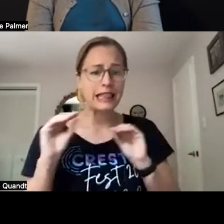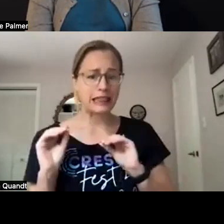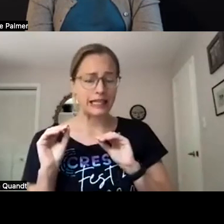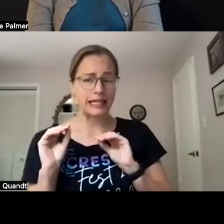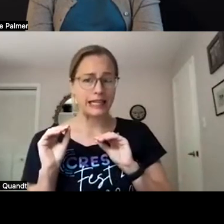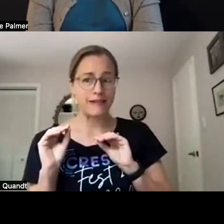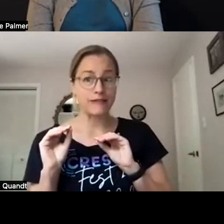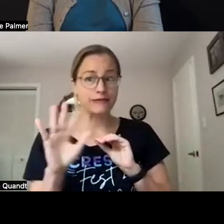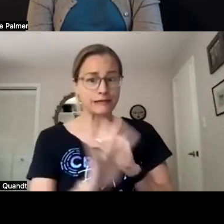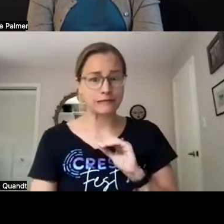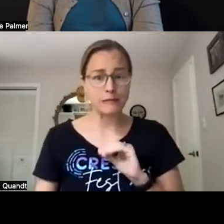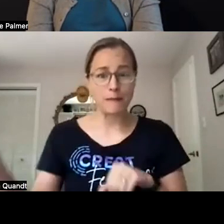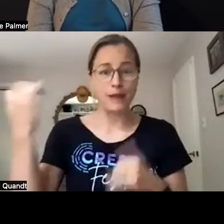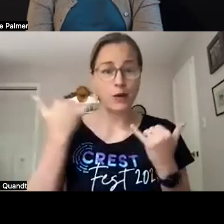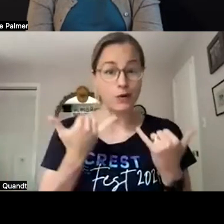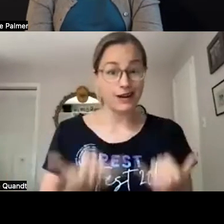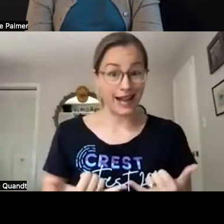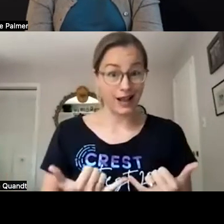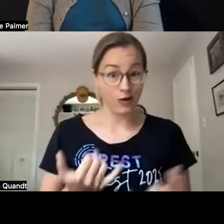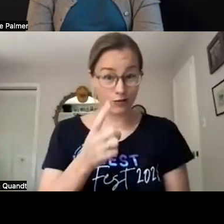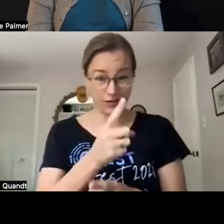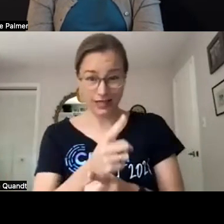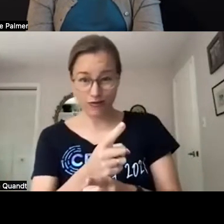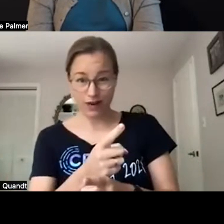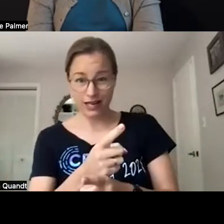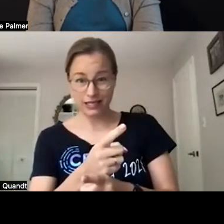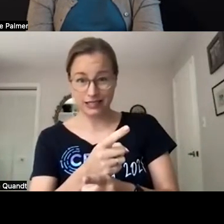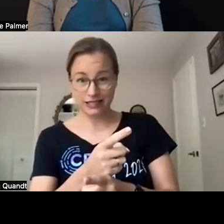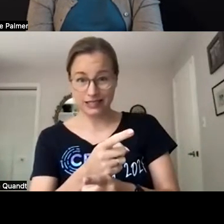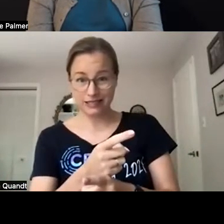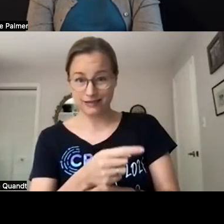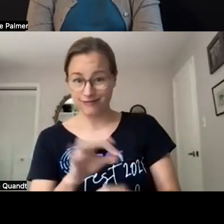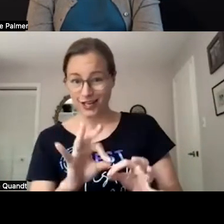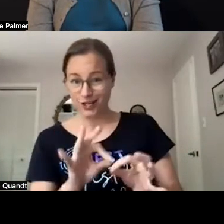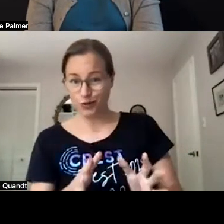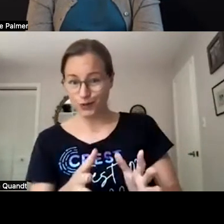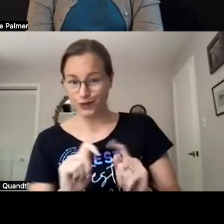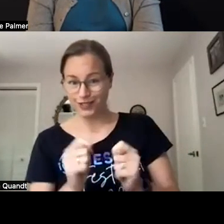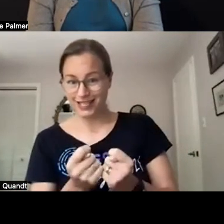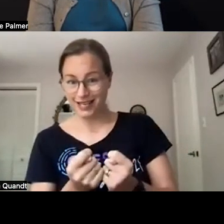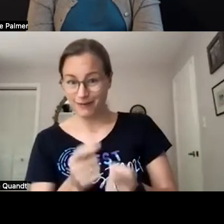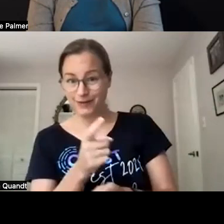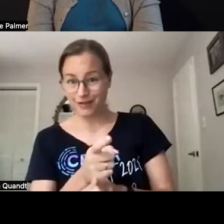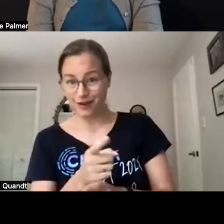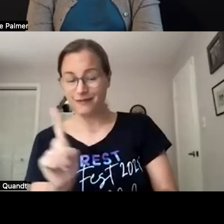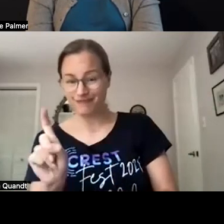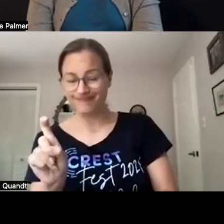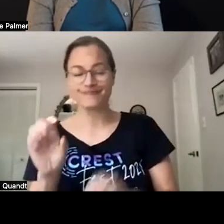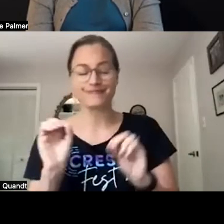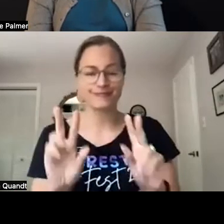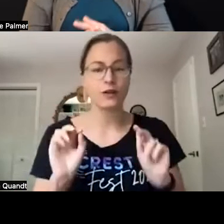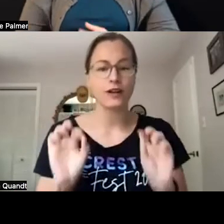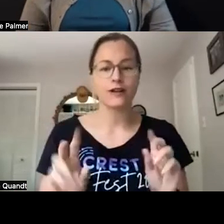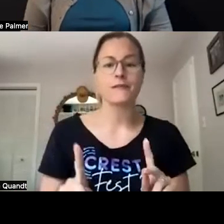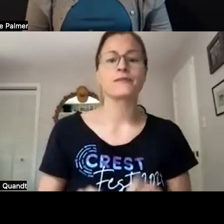Unfortunately, our interpreters do have to leave at 1:15. Yeah,